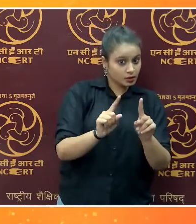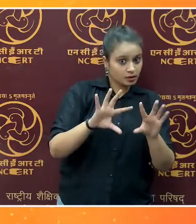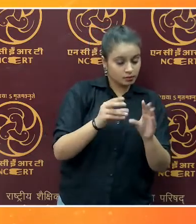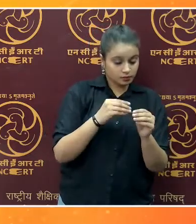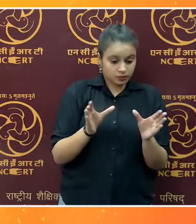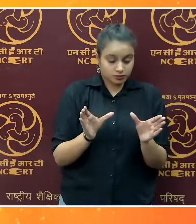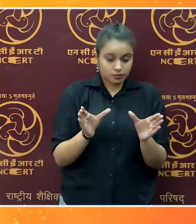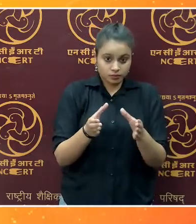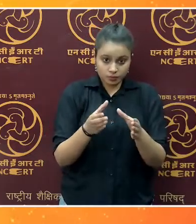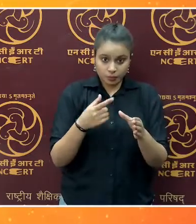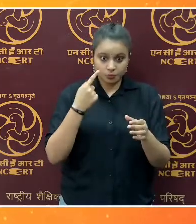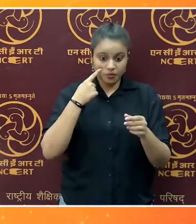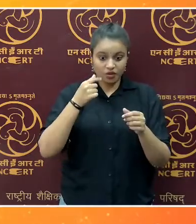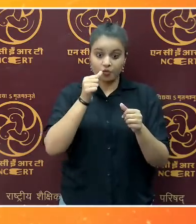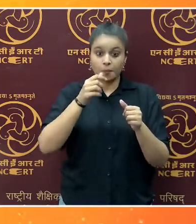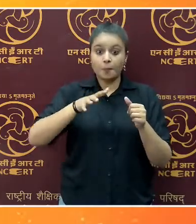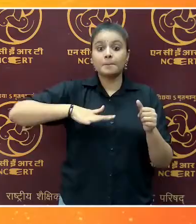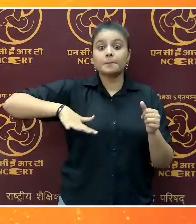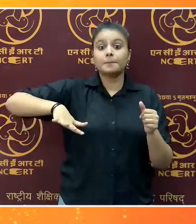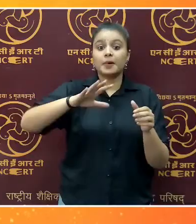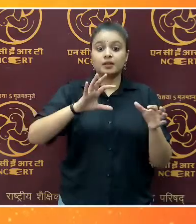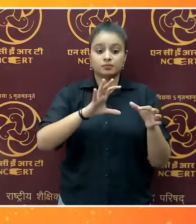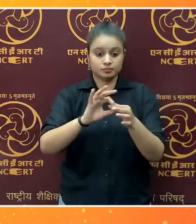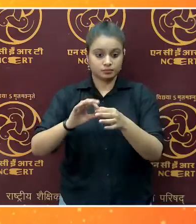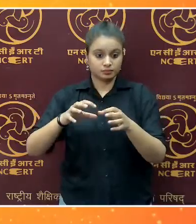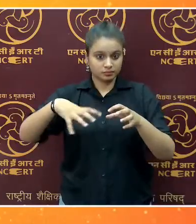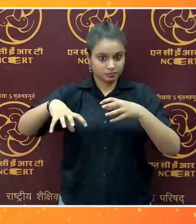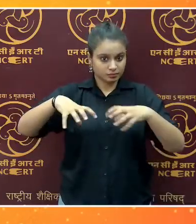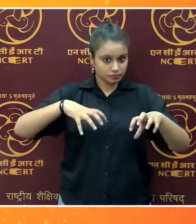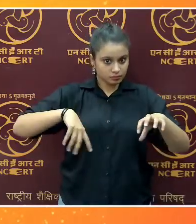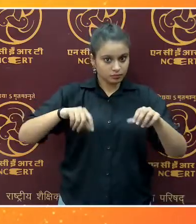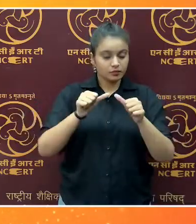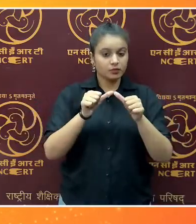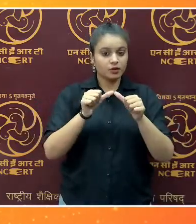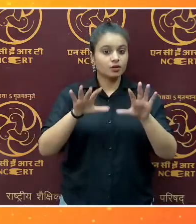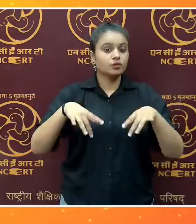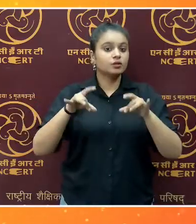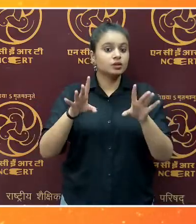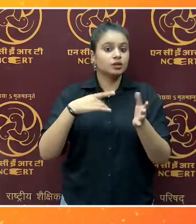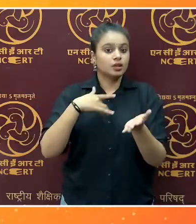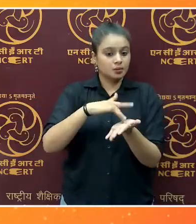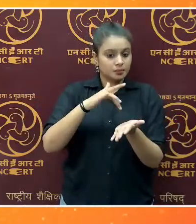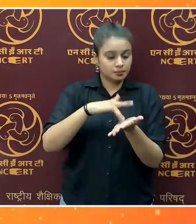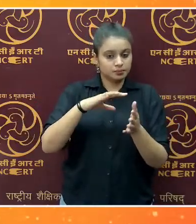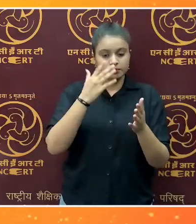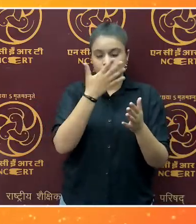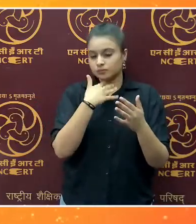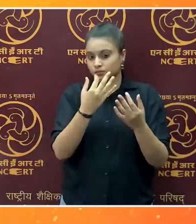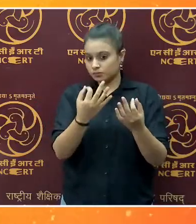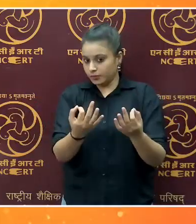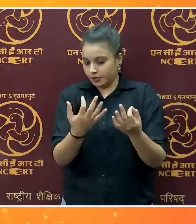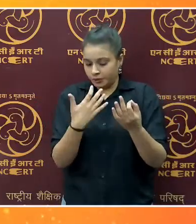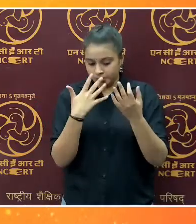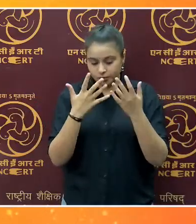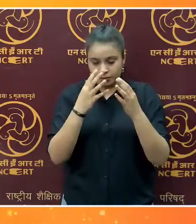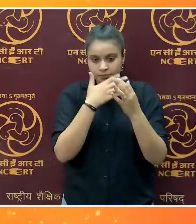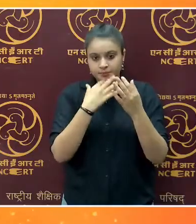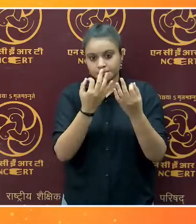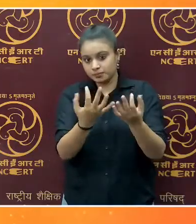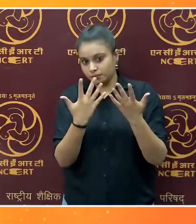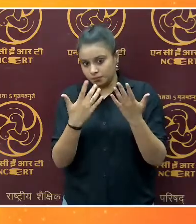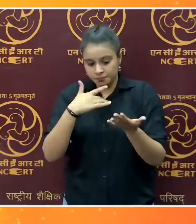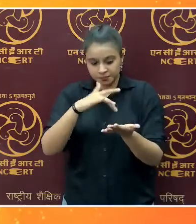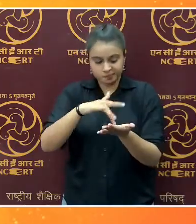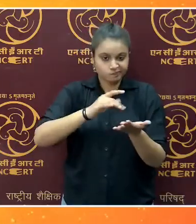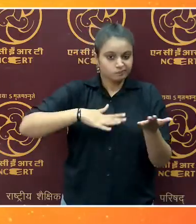group of islands in Oceania near Australia, which is pristine, beautiful islands. And you should